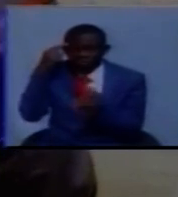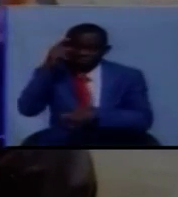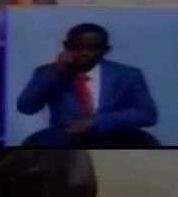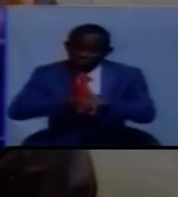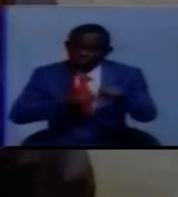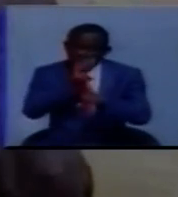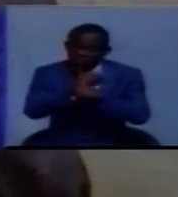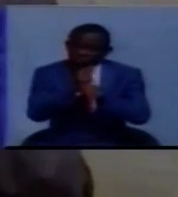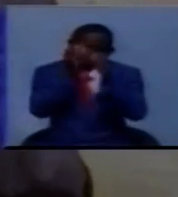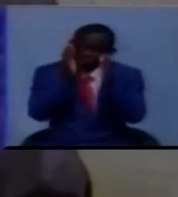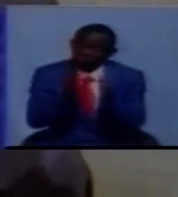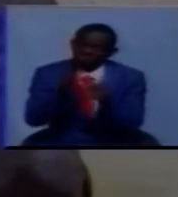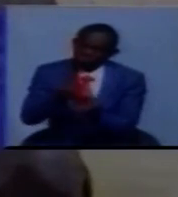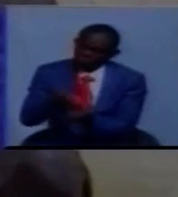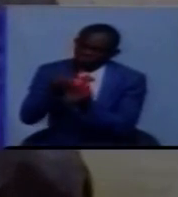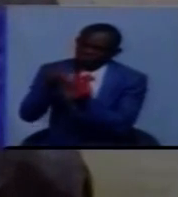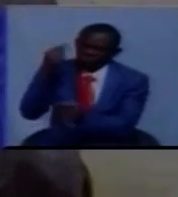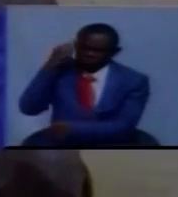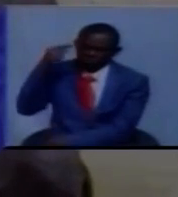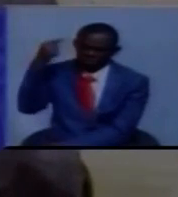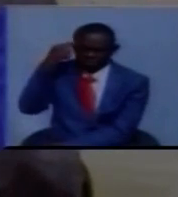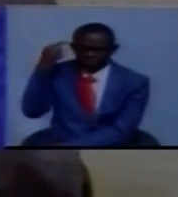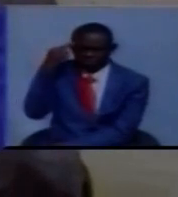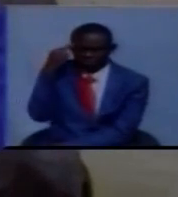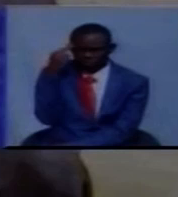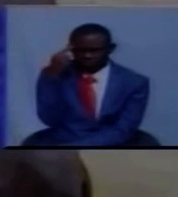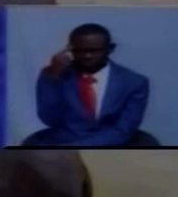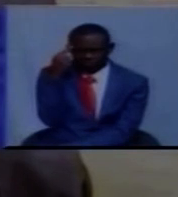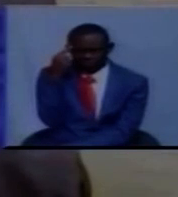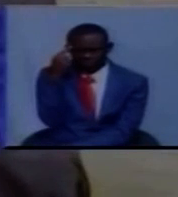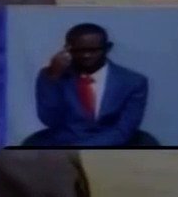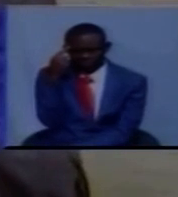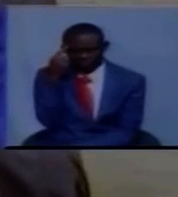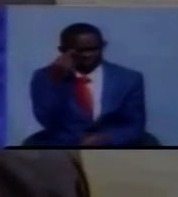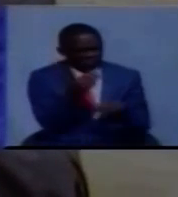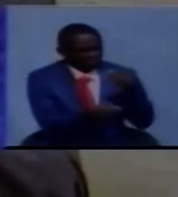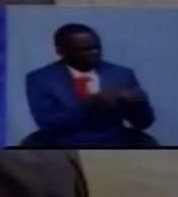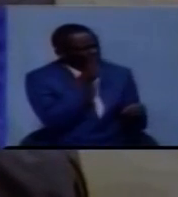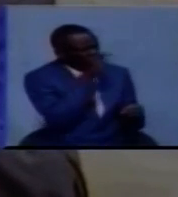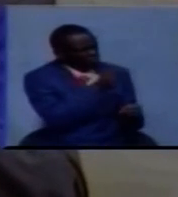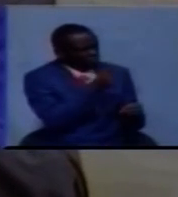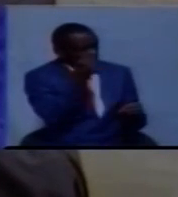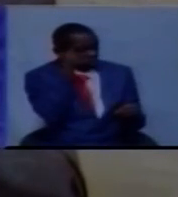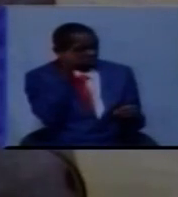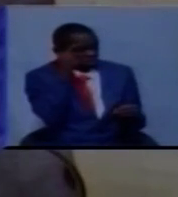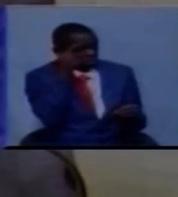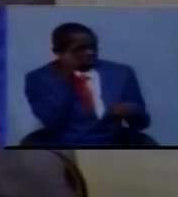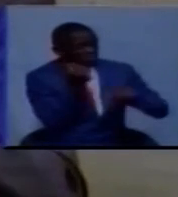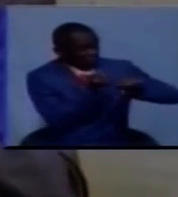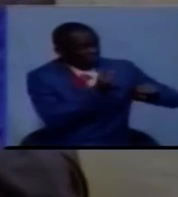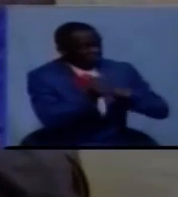in government for people who deal with because you sign. So you've carefully protected government from this because